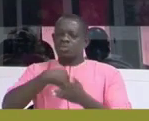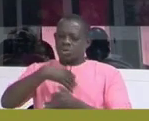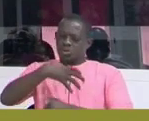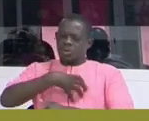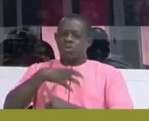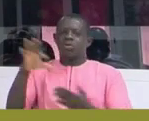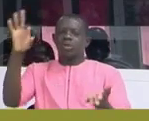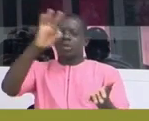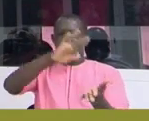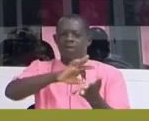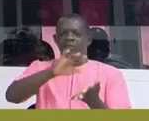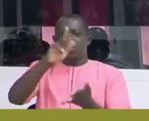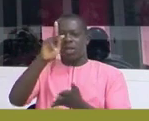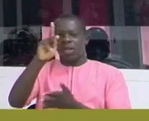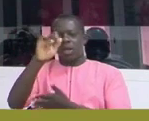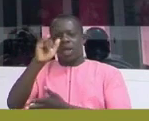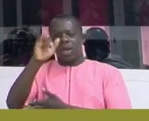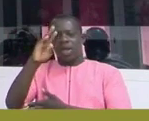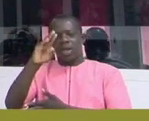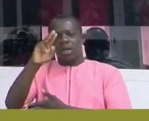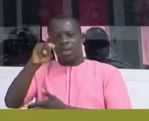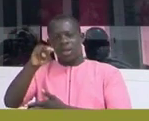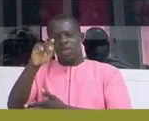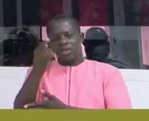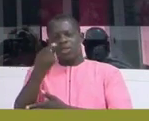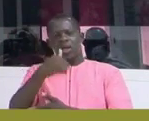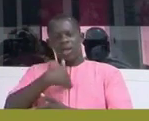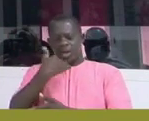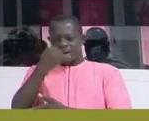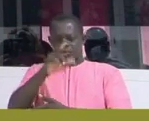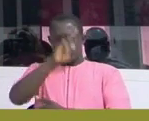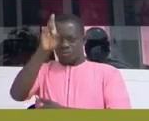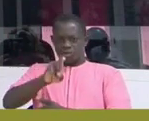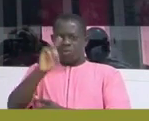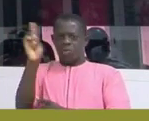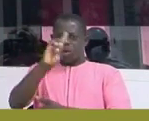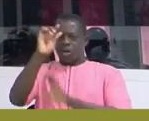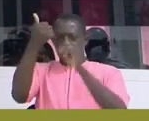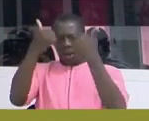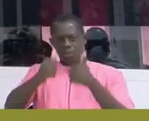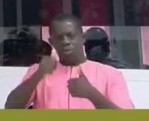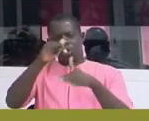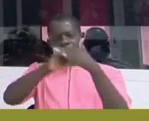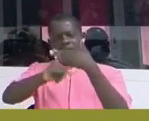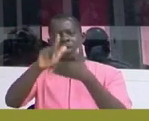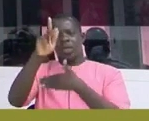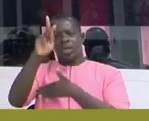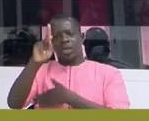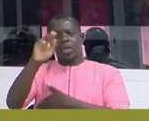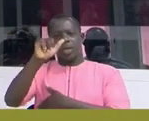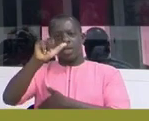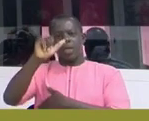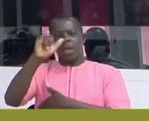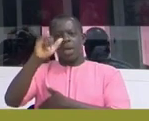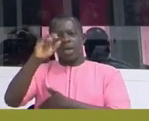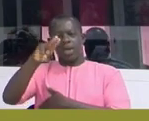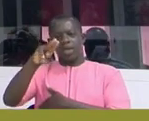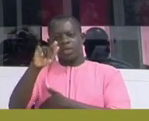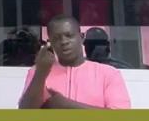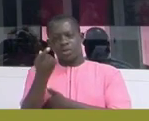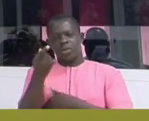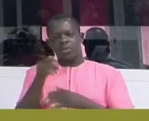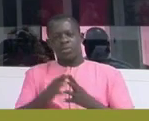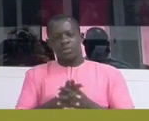But at the moment I am on my way to Kyang. I said, "What is in Kyang?" My